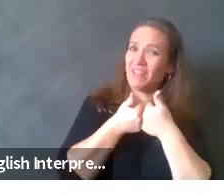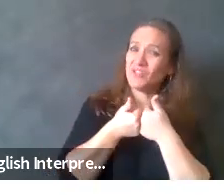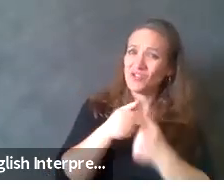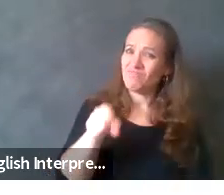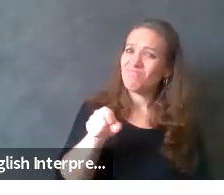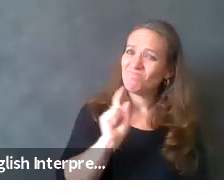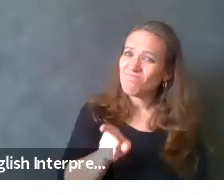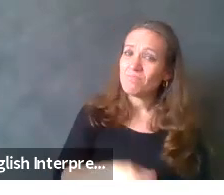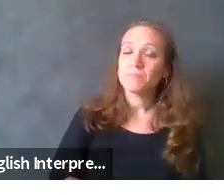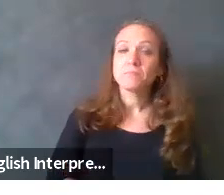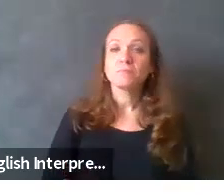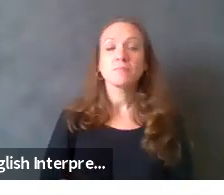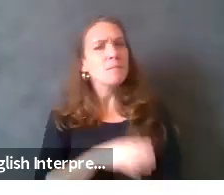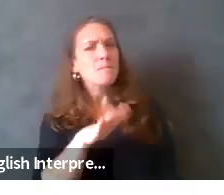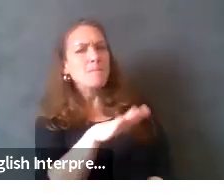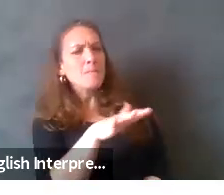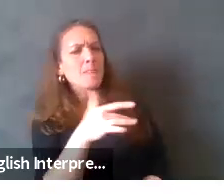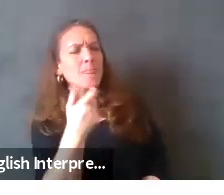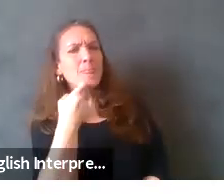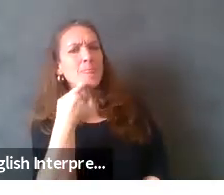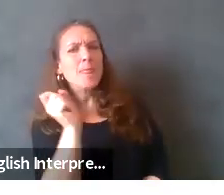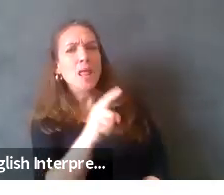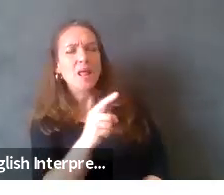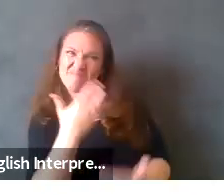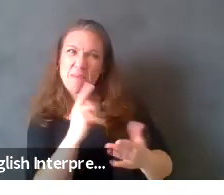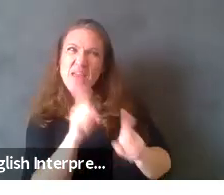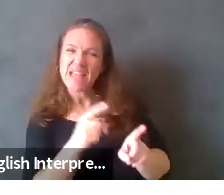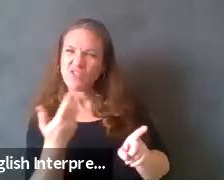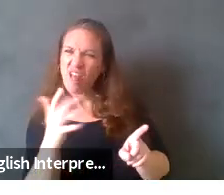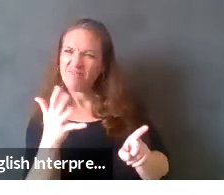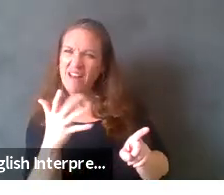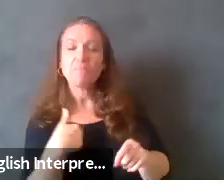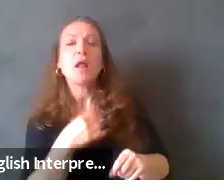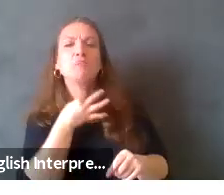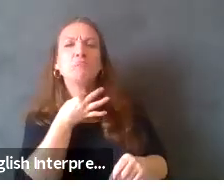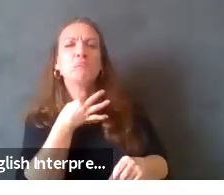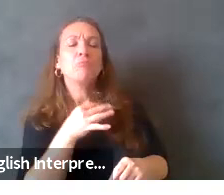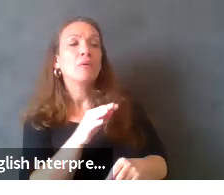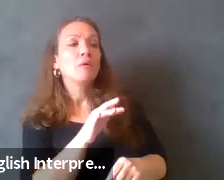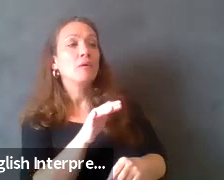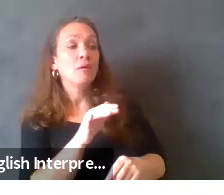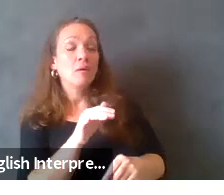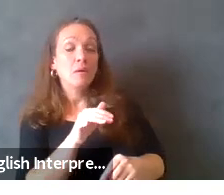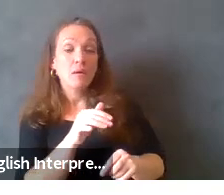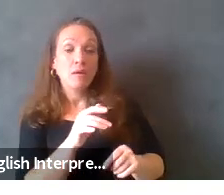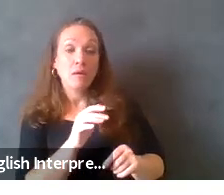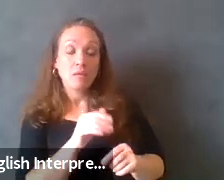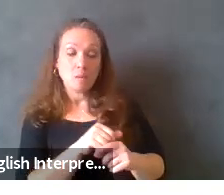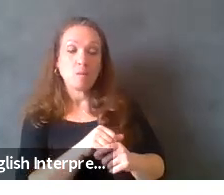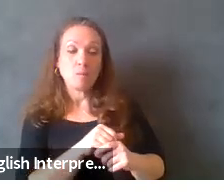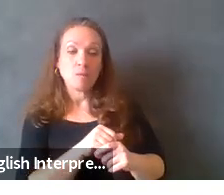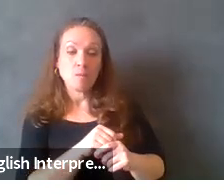Okay. You may have answered this before, but let me ask it anyway. Another person is asking, how are clients determined